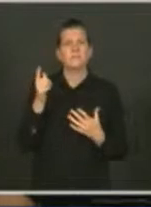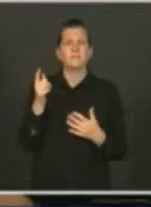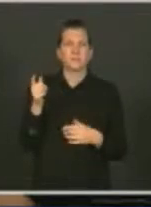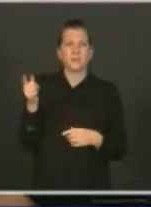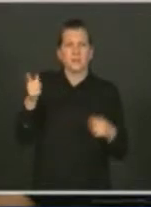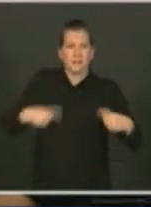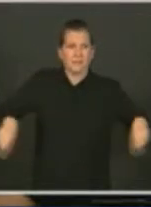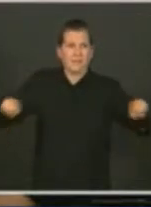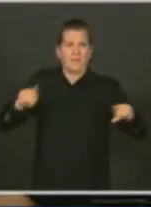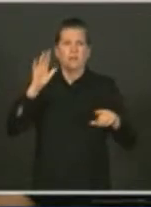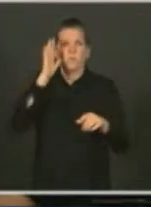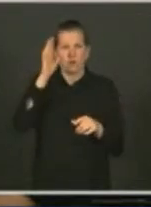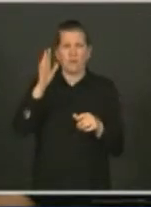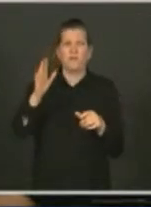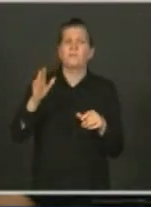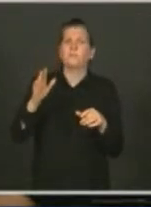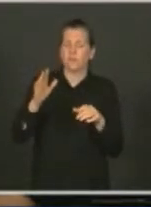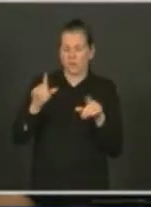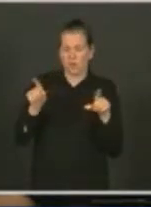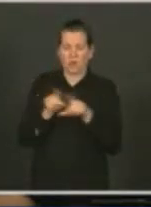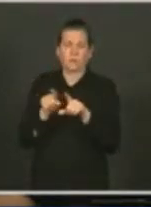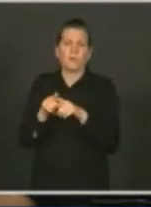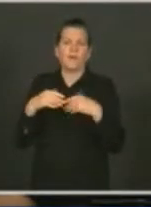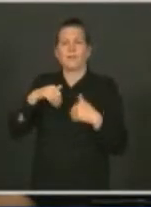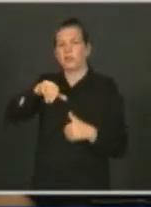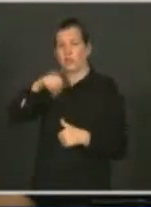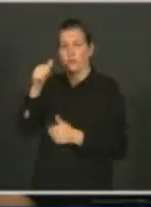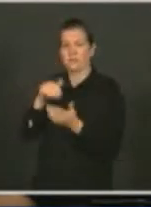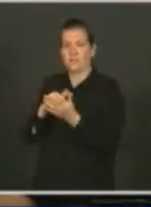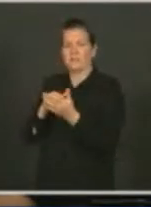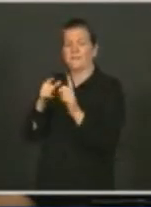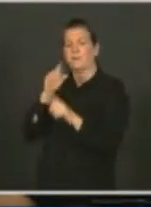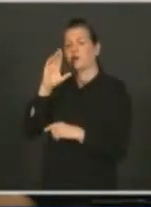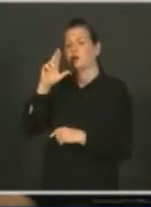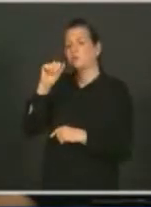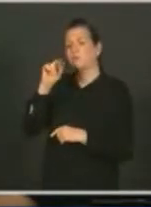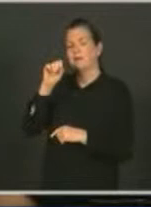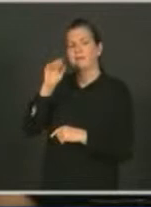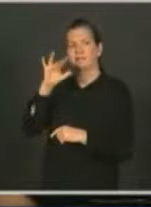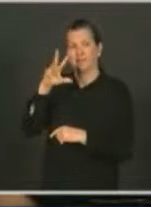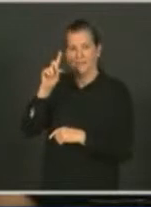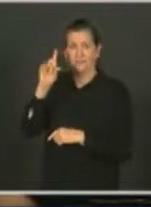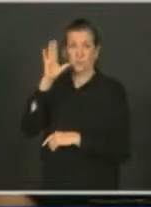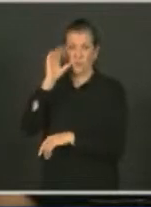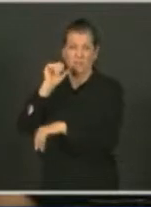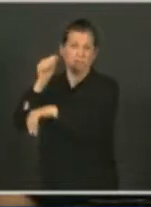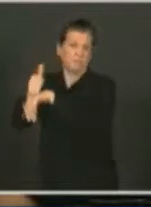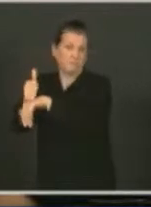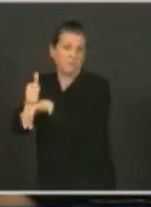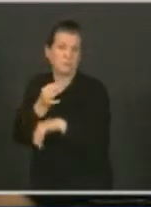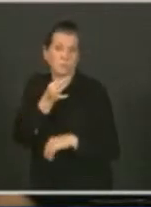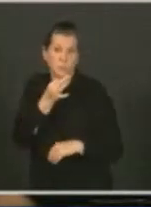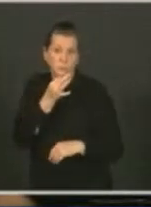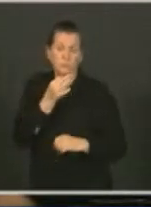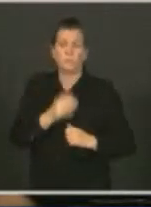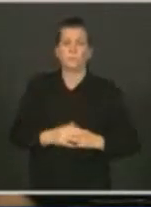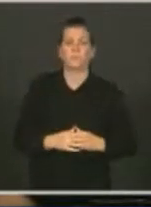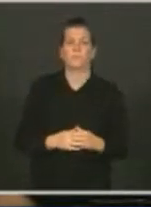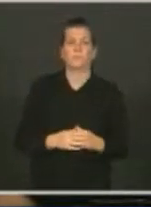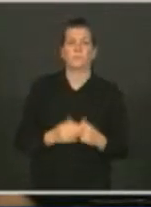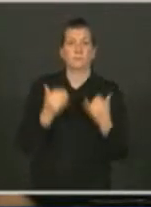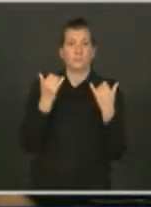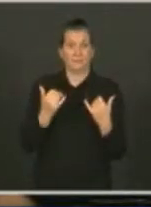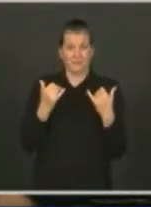Field Hospital when we open the Cranston Field Hospital site. And in a few minutes, when I'm done with